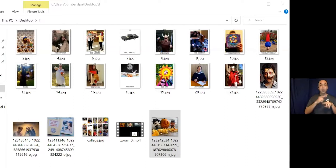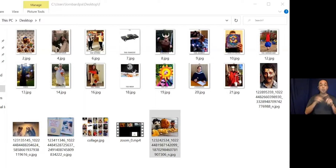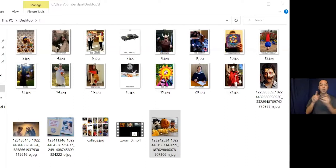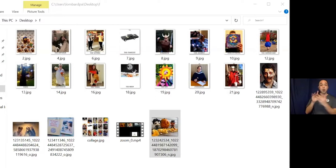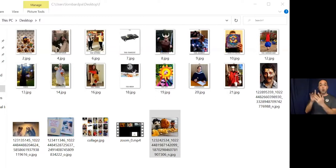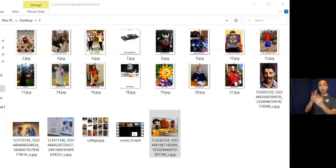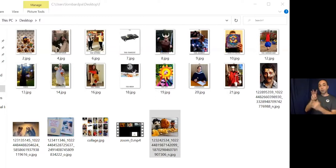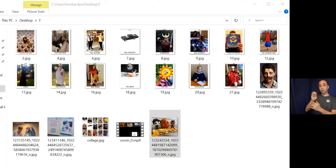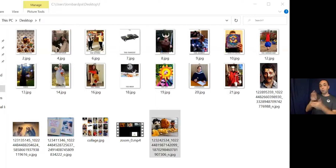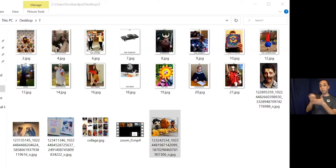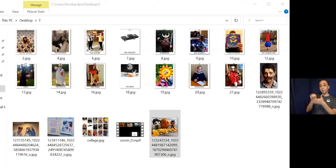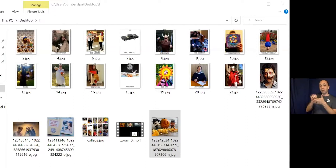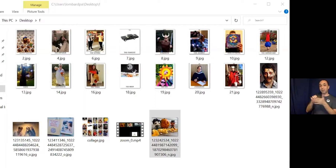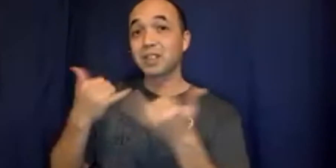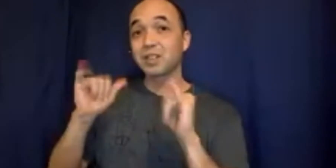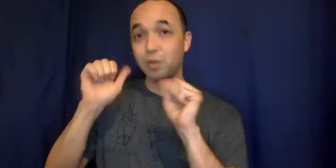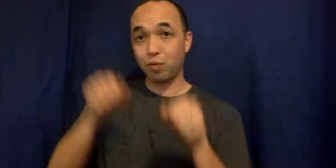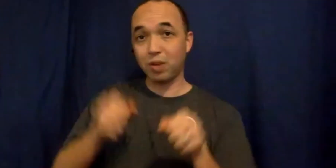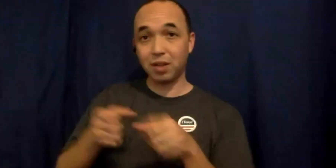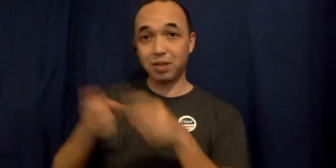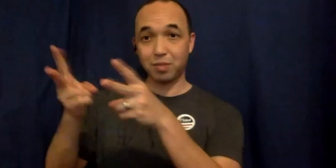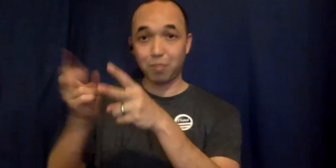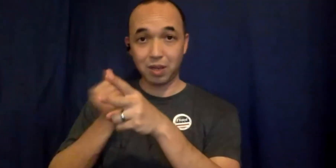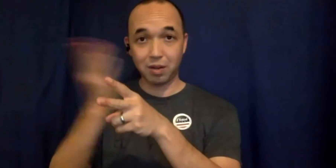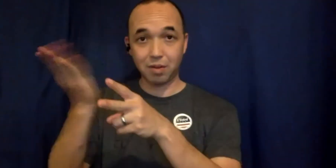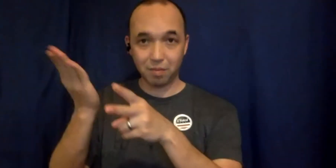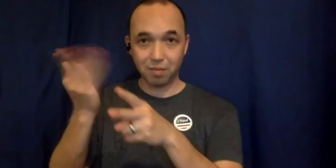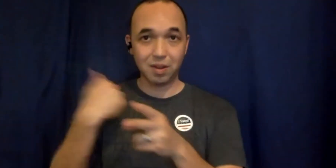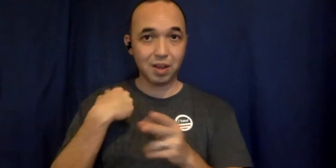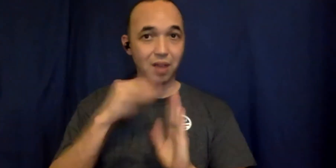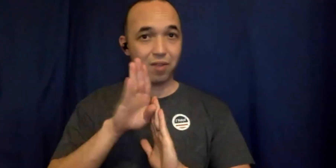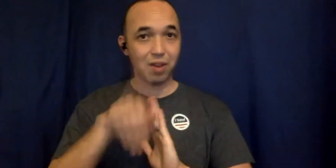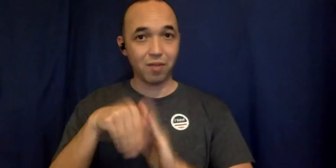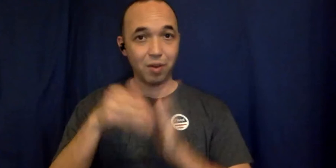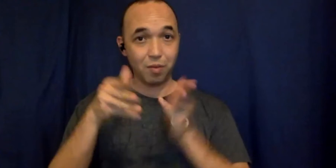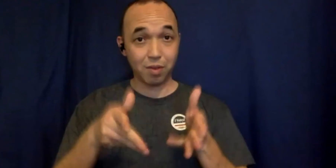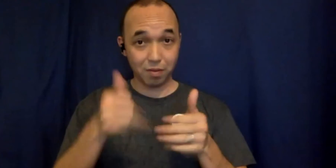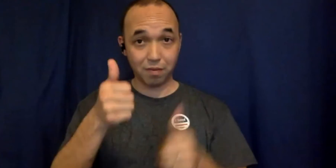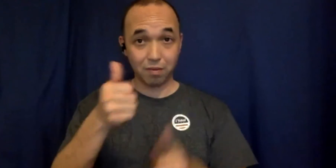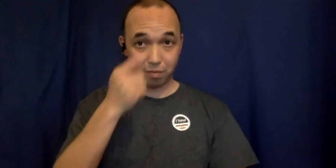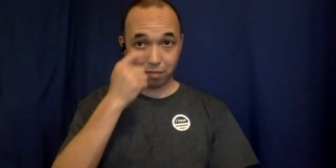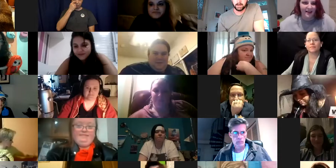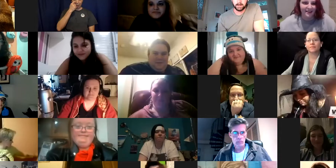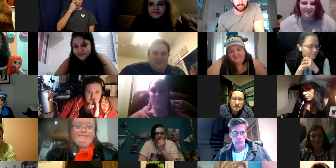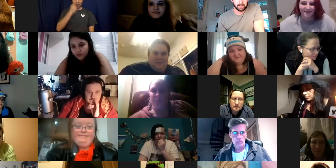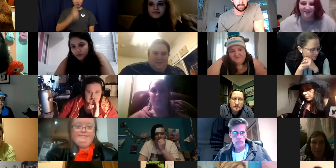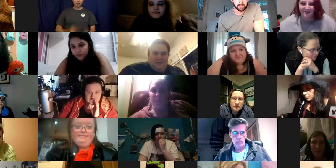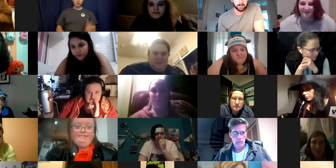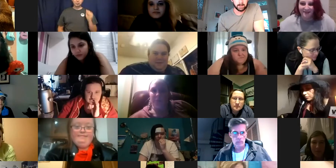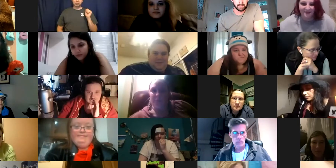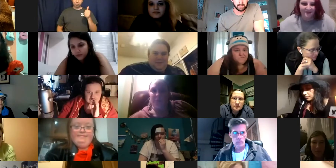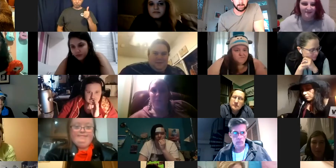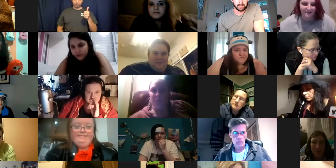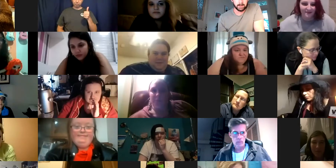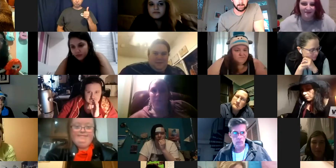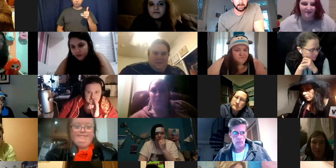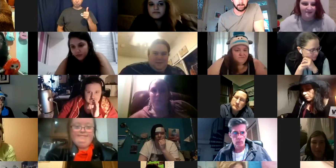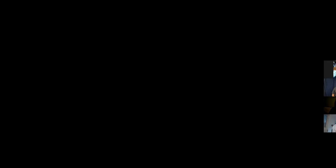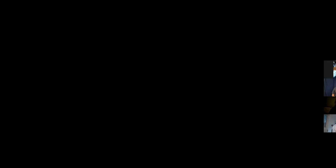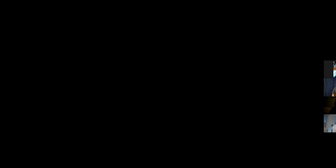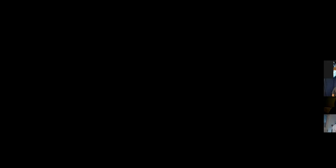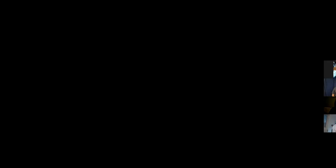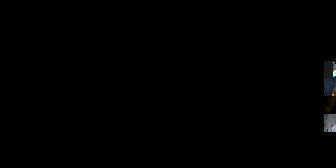Here's one of my pieces that I did. Okay. For art. It's more than two squares of toilet paper, but